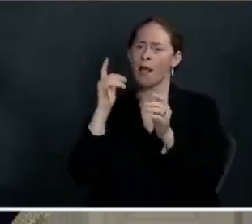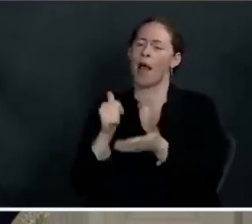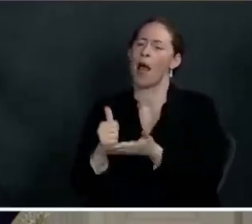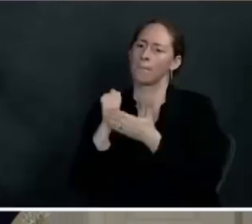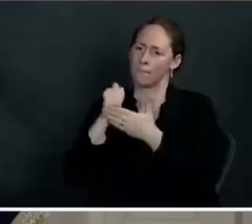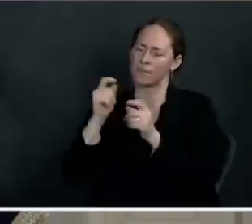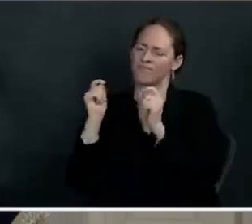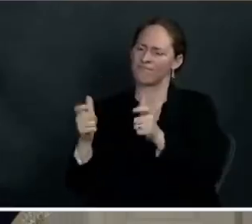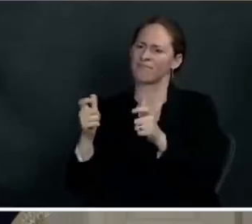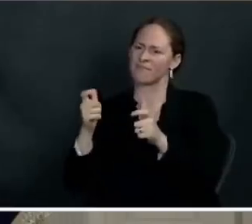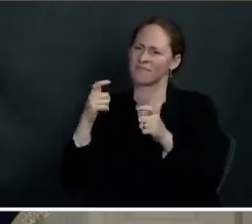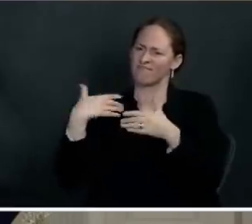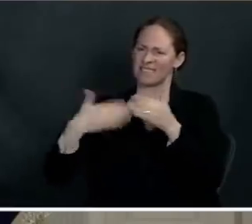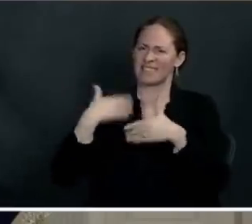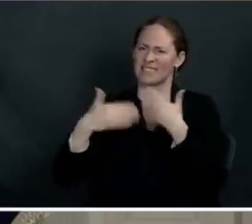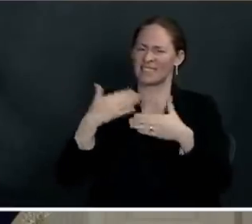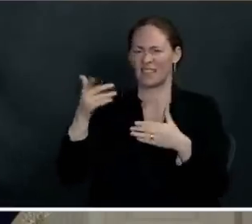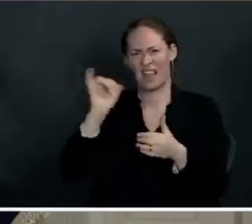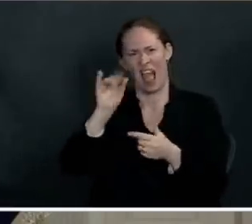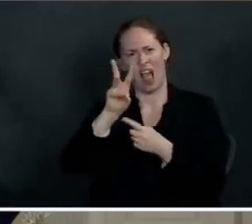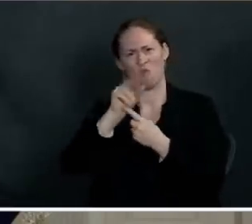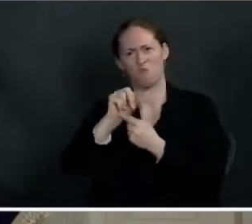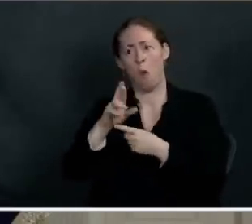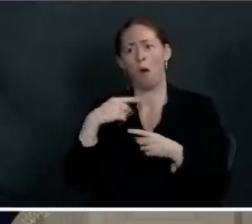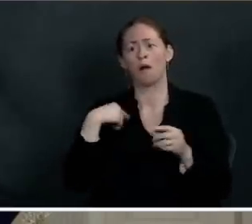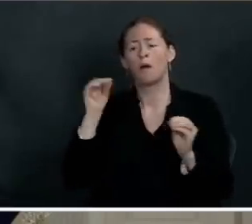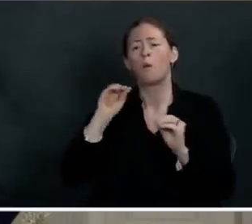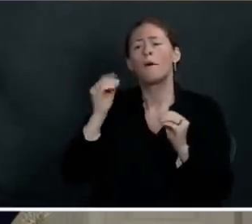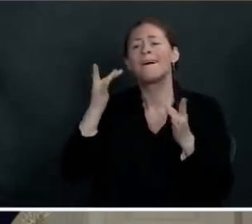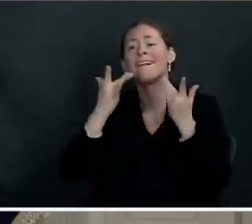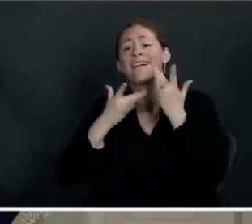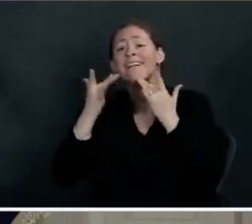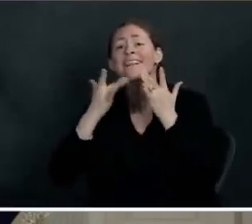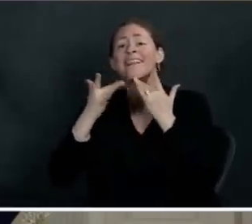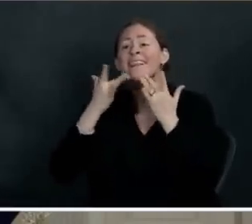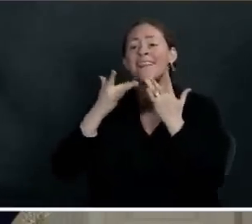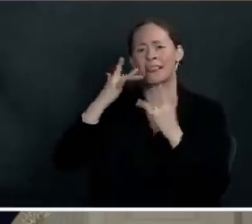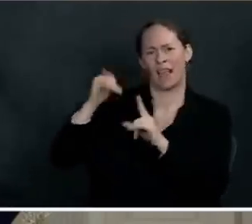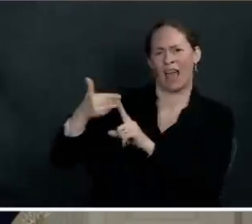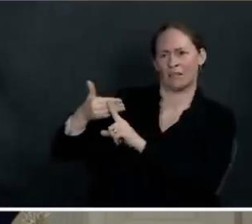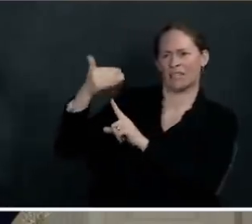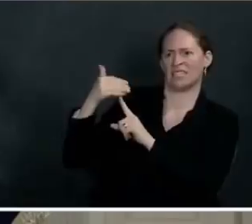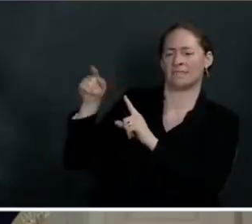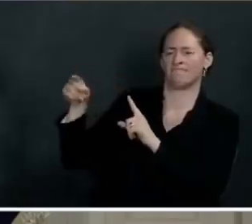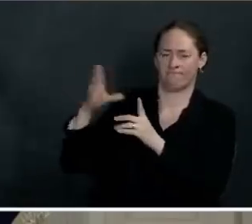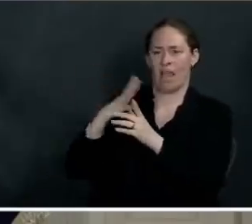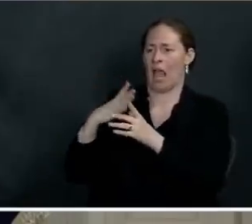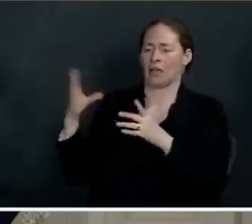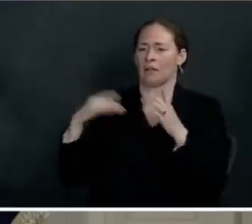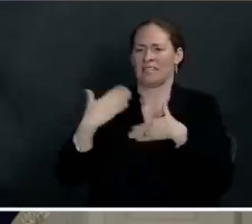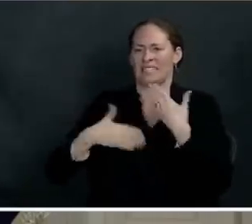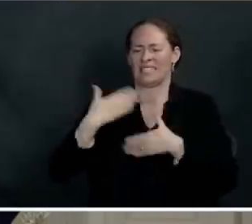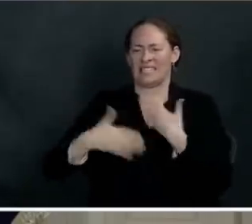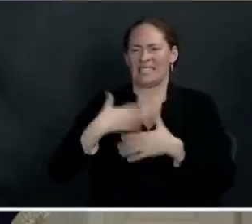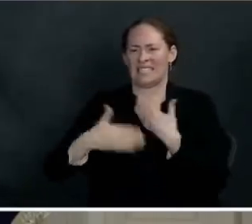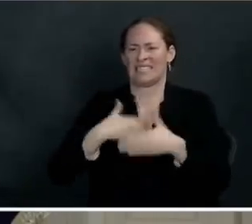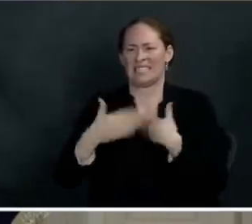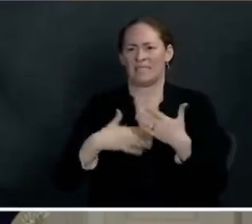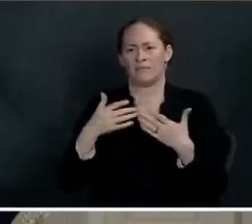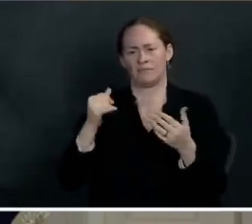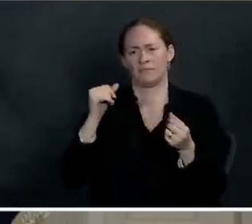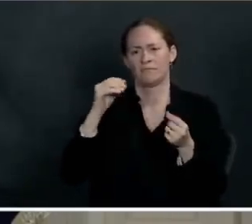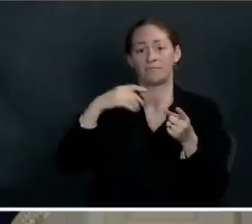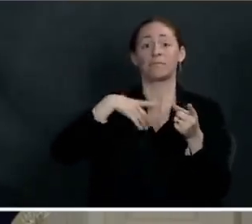supply shortages we inherited from the previous administration. We're going to be working across the government with private industry to ramp